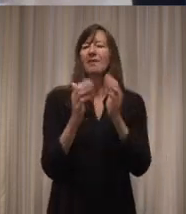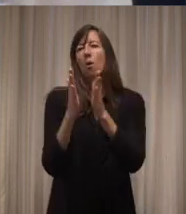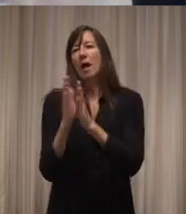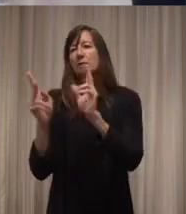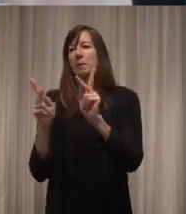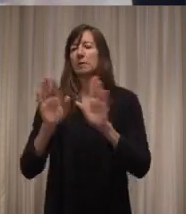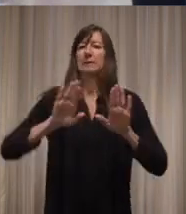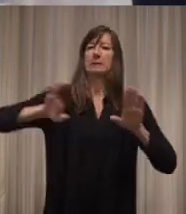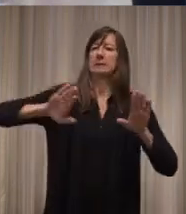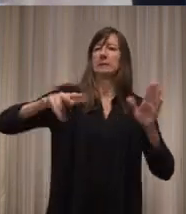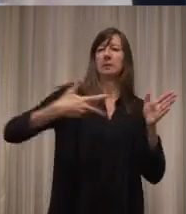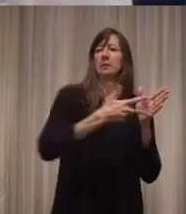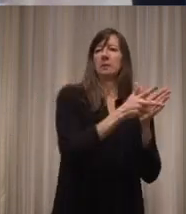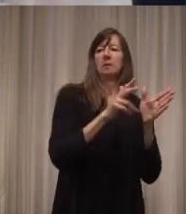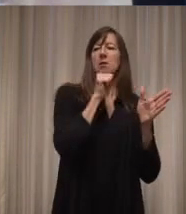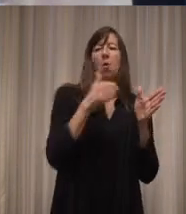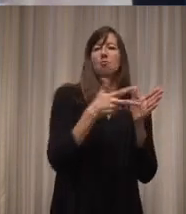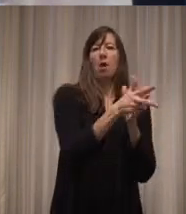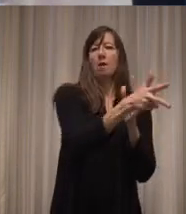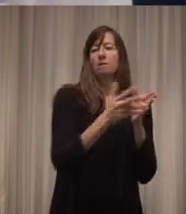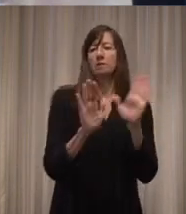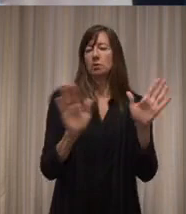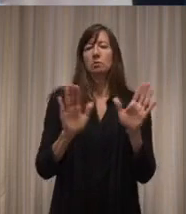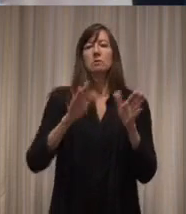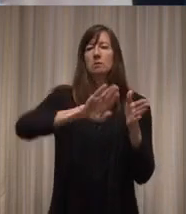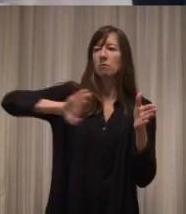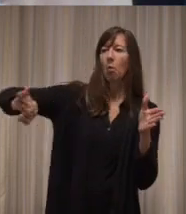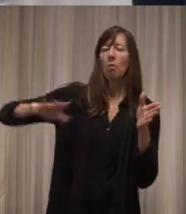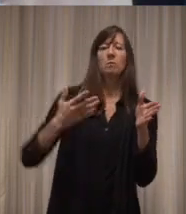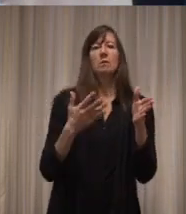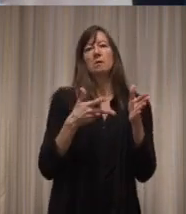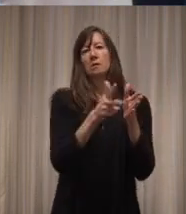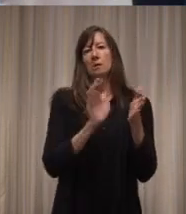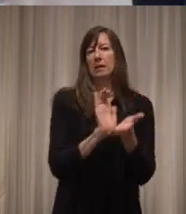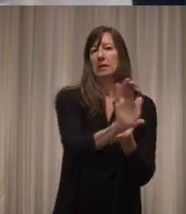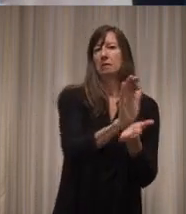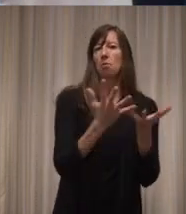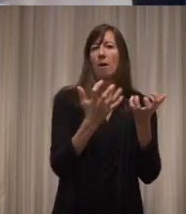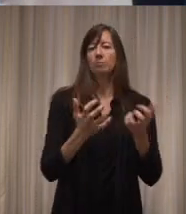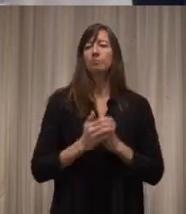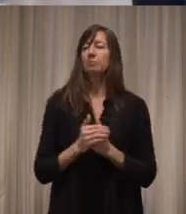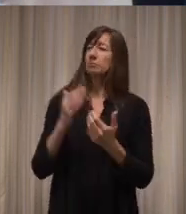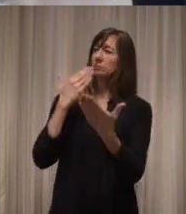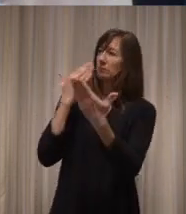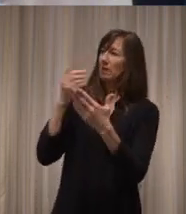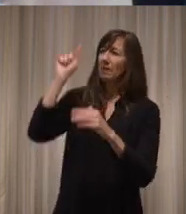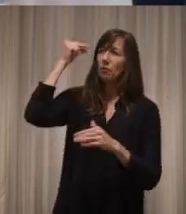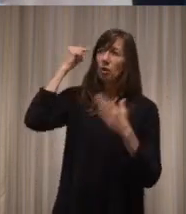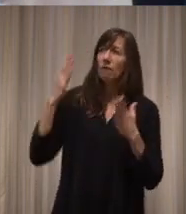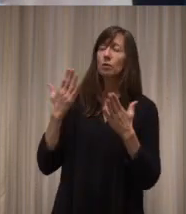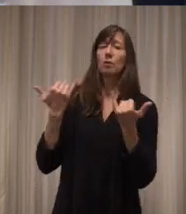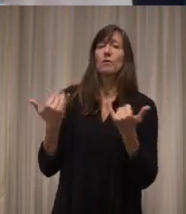routes unless absolutely necessary. I want to thank the governor this morning. He declared a state of